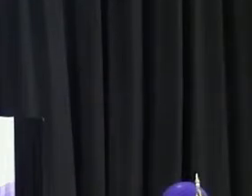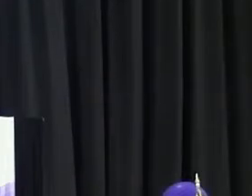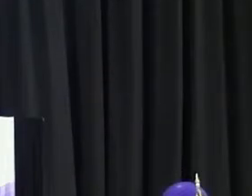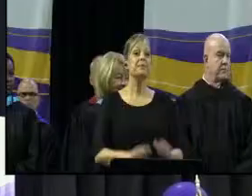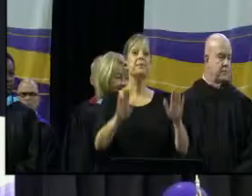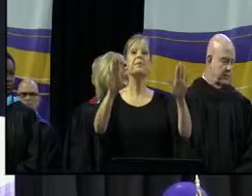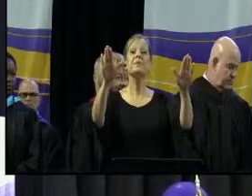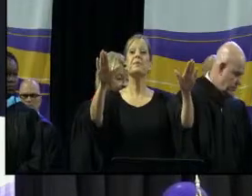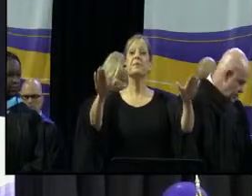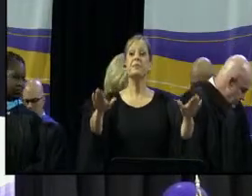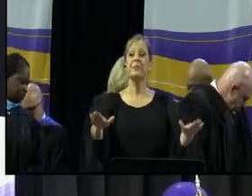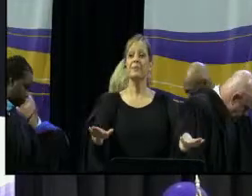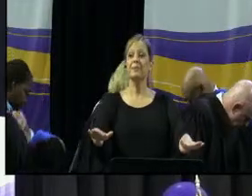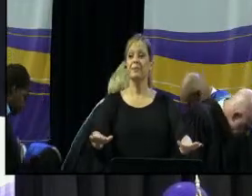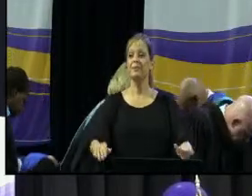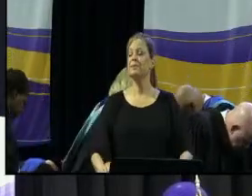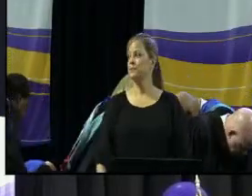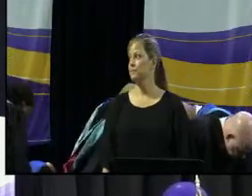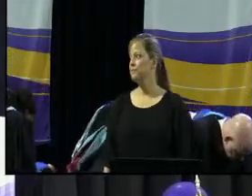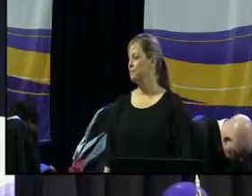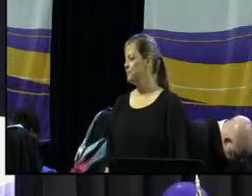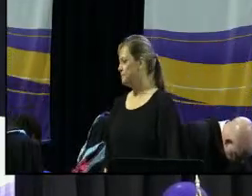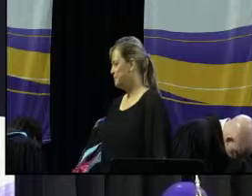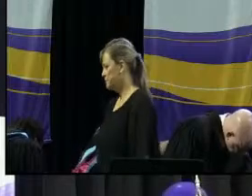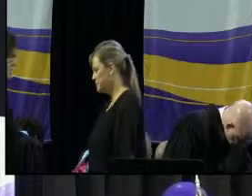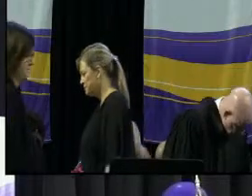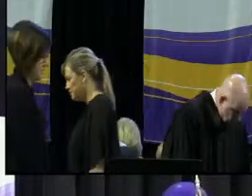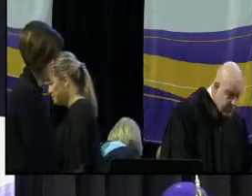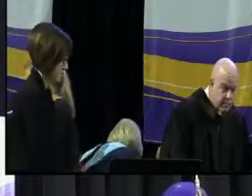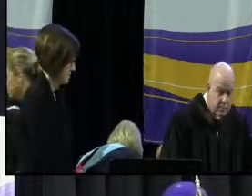You can now be seated.